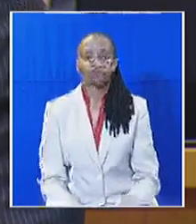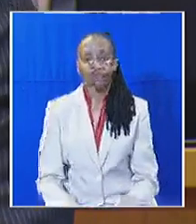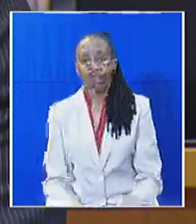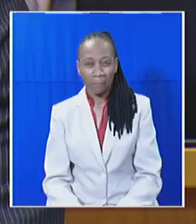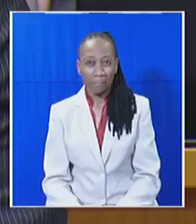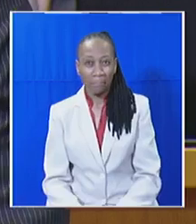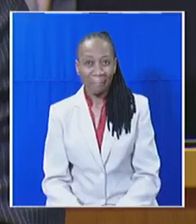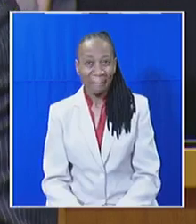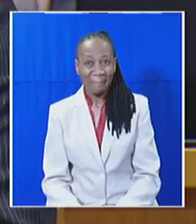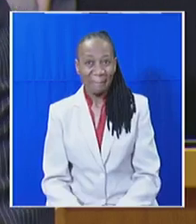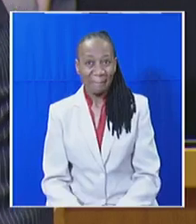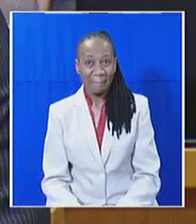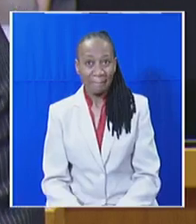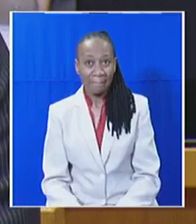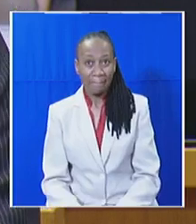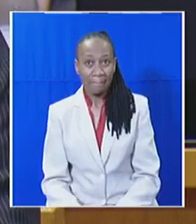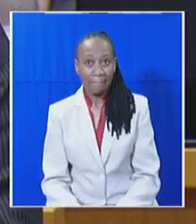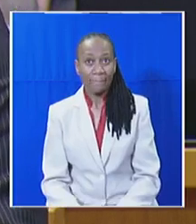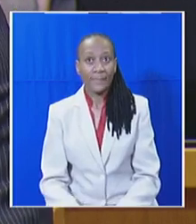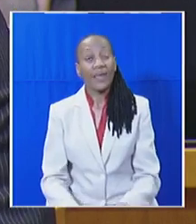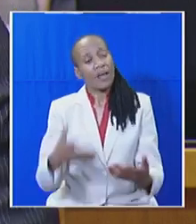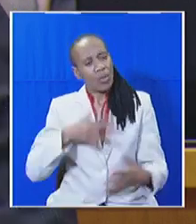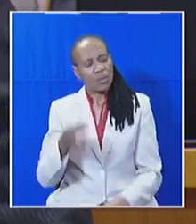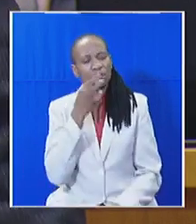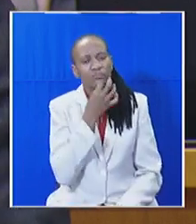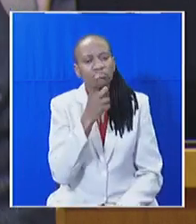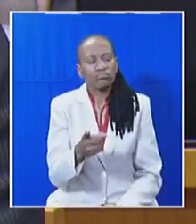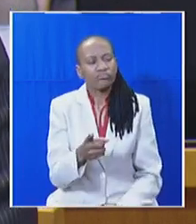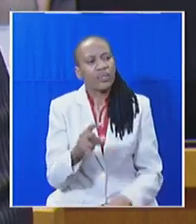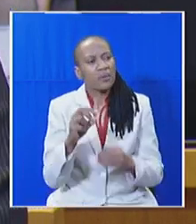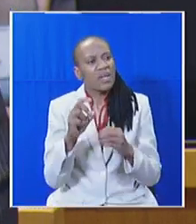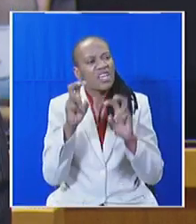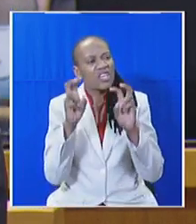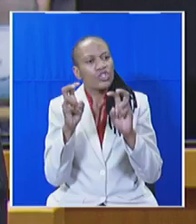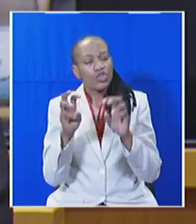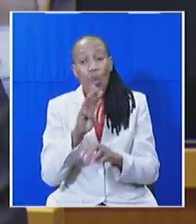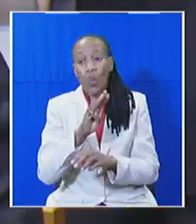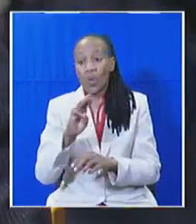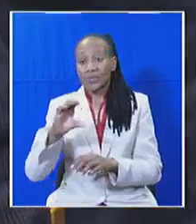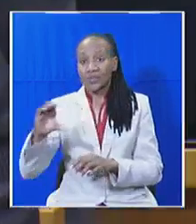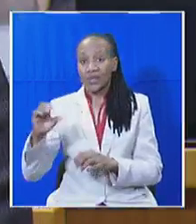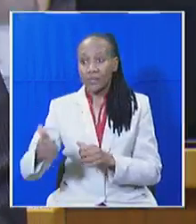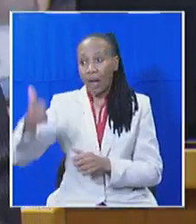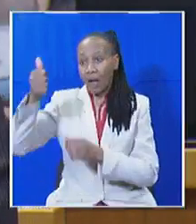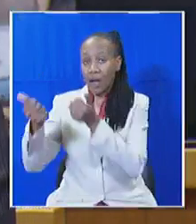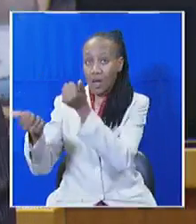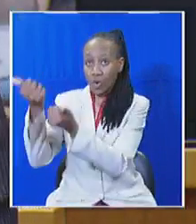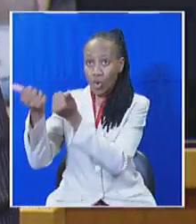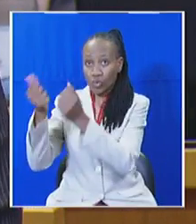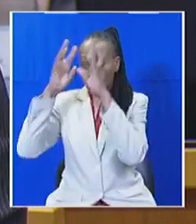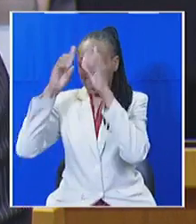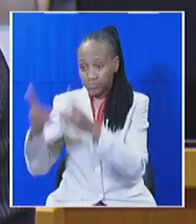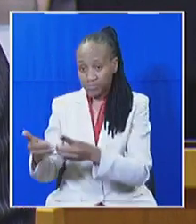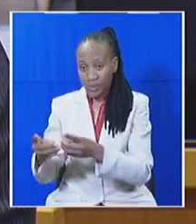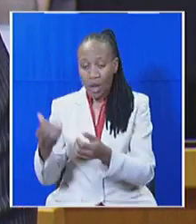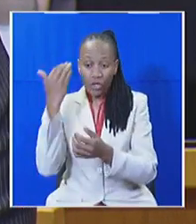We don't support the use of violence in any matter. Let me say that with reference to the Western Cape High Court judgment, where Justice Skipper